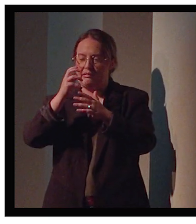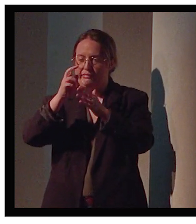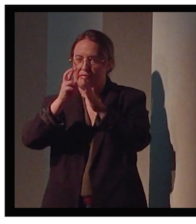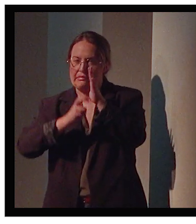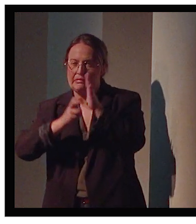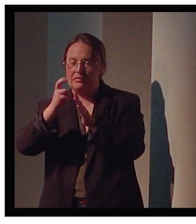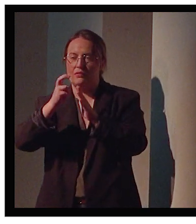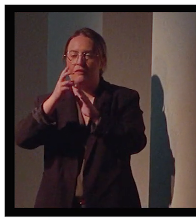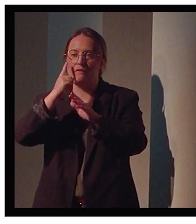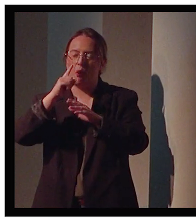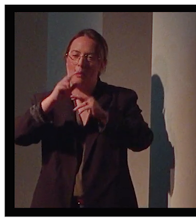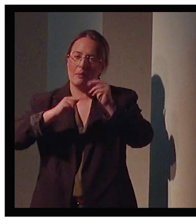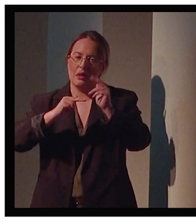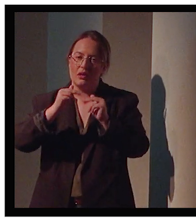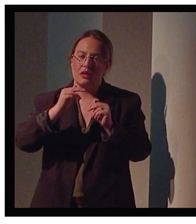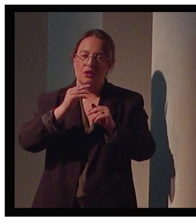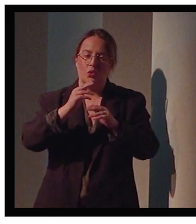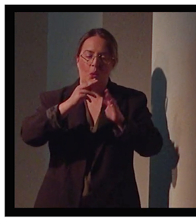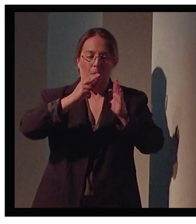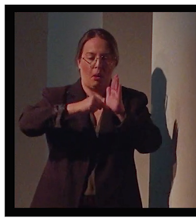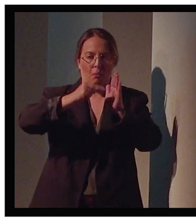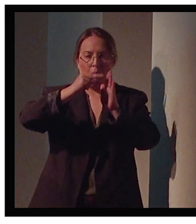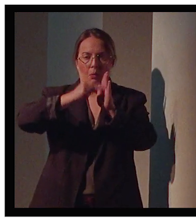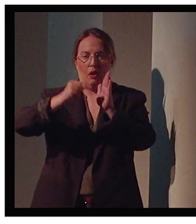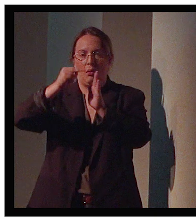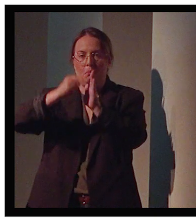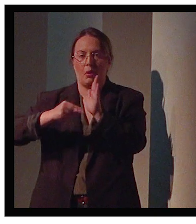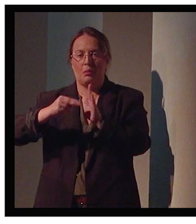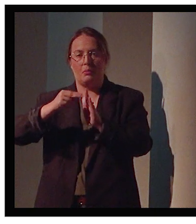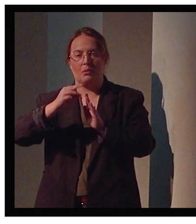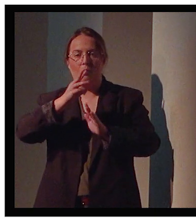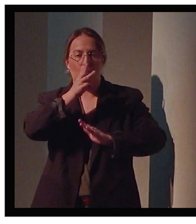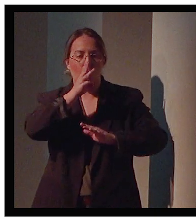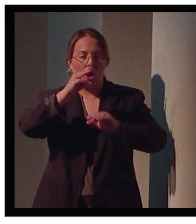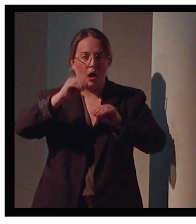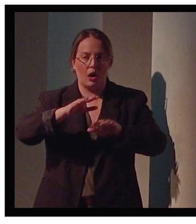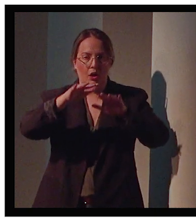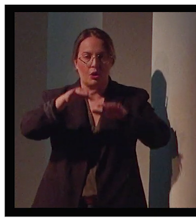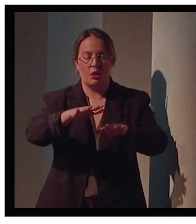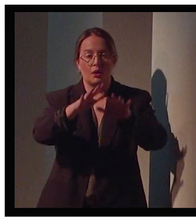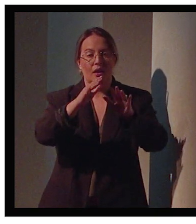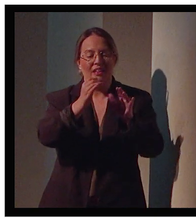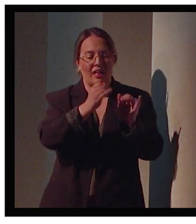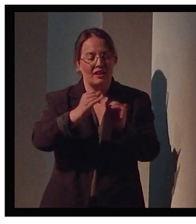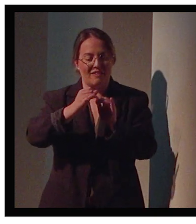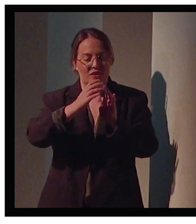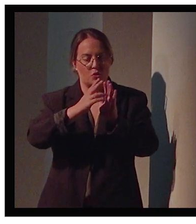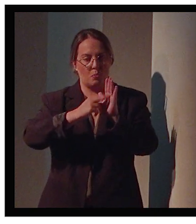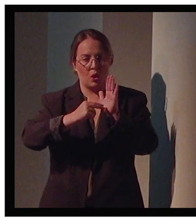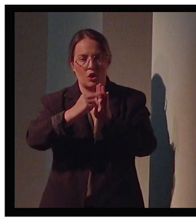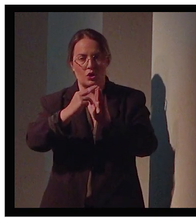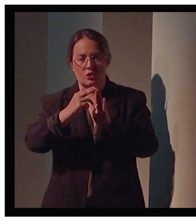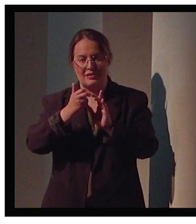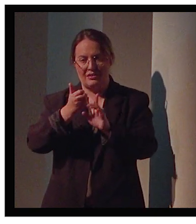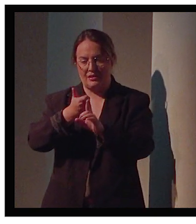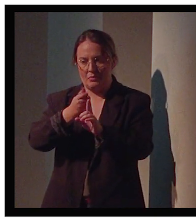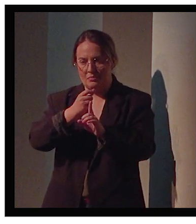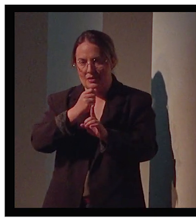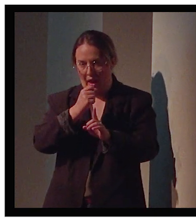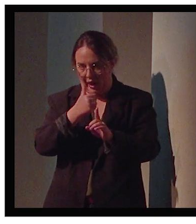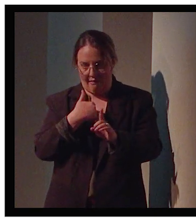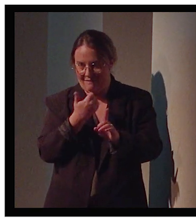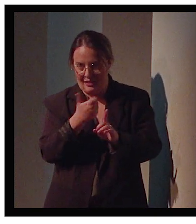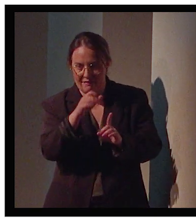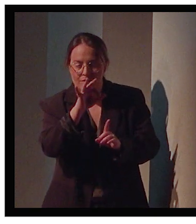middle ground to short, choppy strokes in the water. The individual brushstrokes themselves barely contain or convey